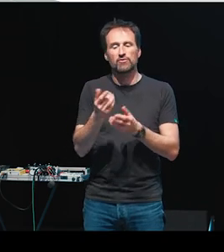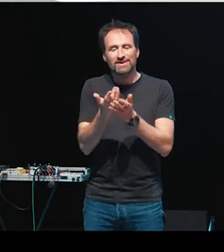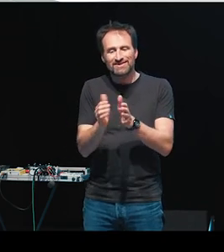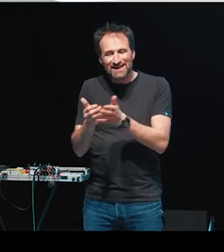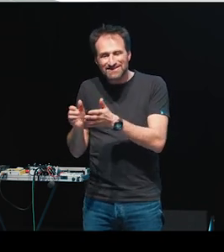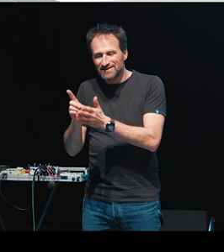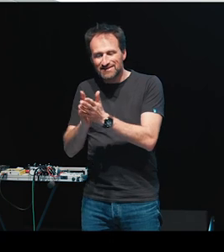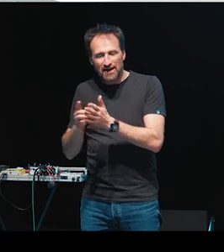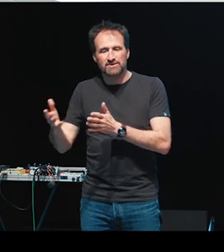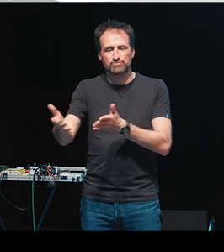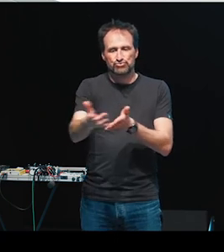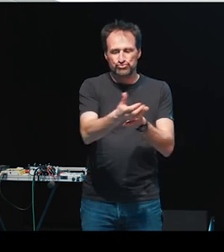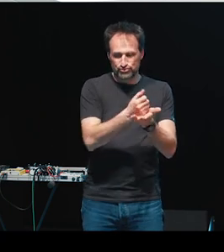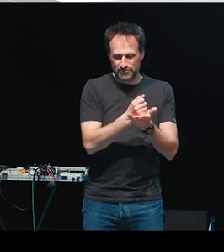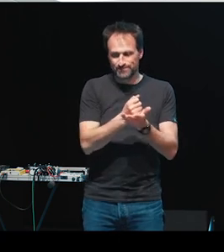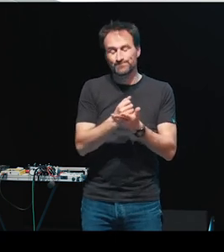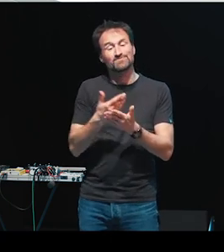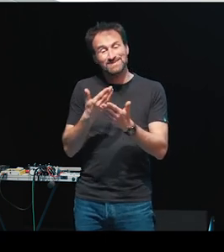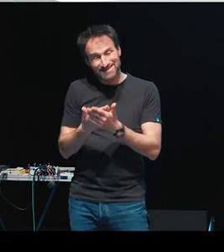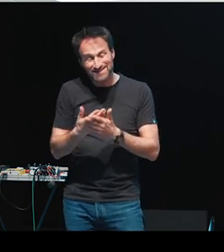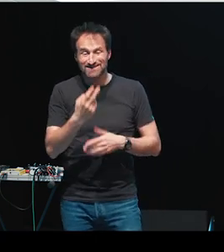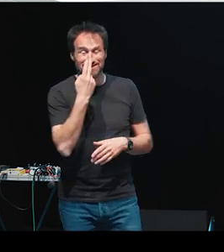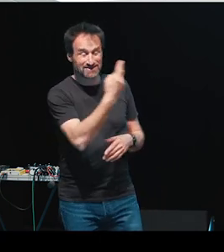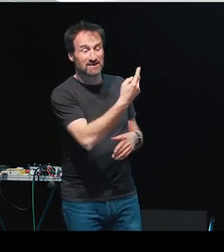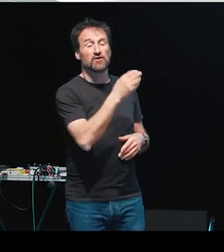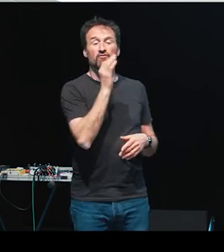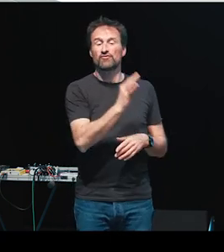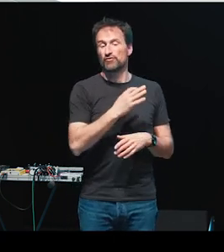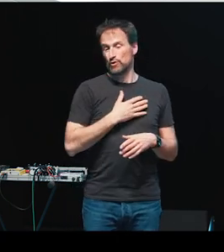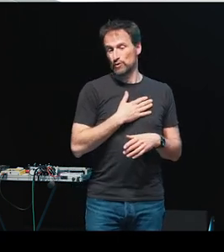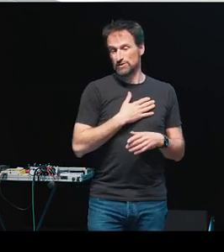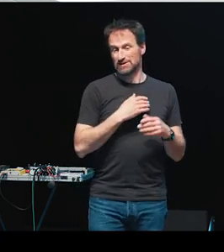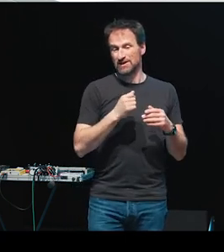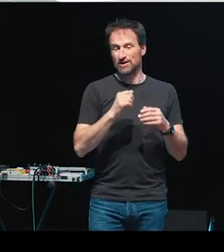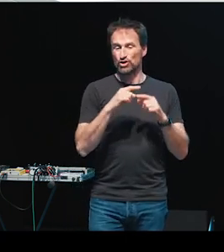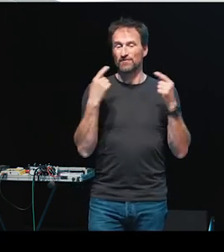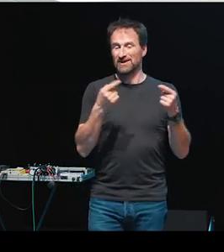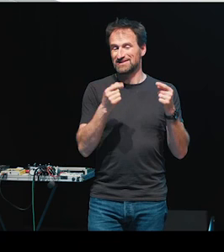So we'll see what this looks like for the conference app. So in GraphQL, we have just one endpoint. It's